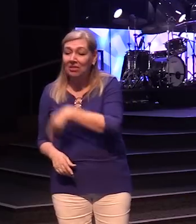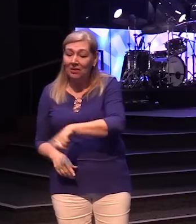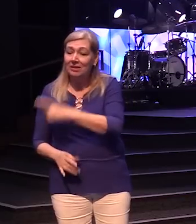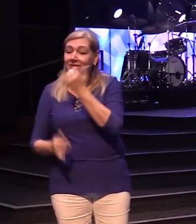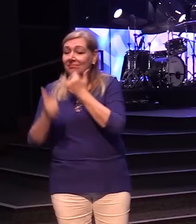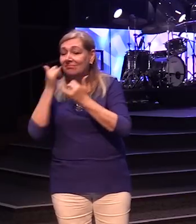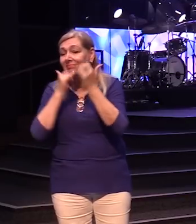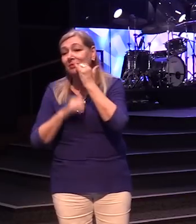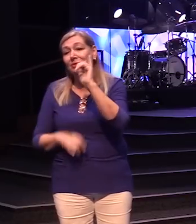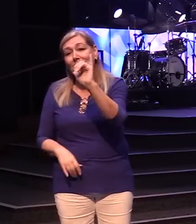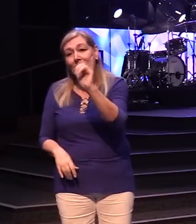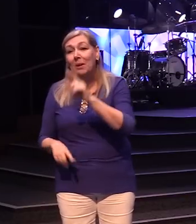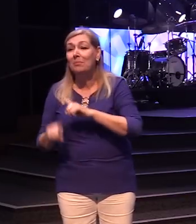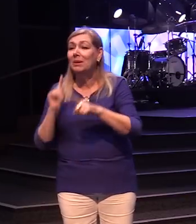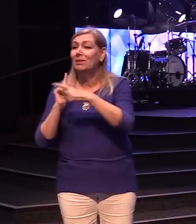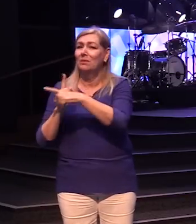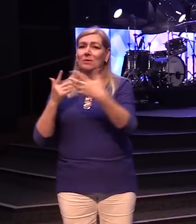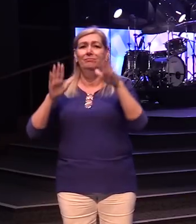but exceptional.